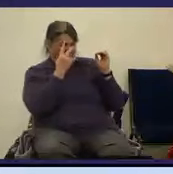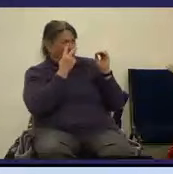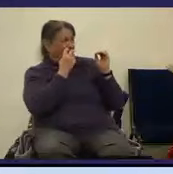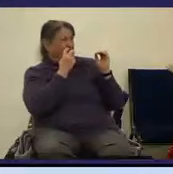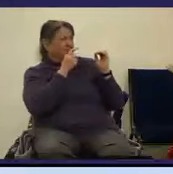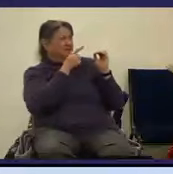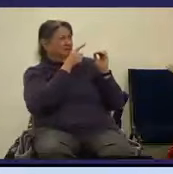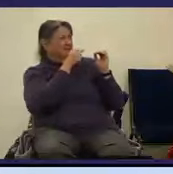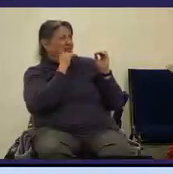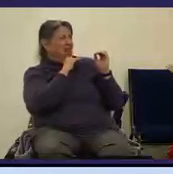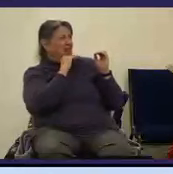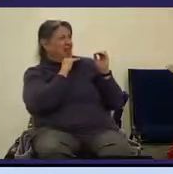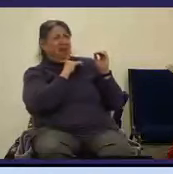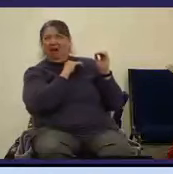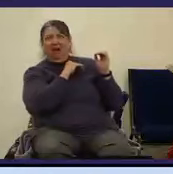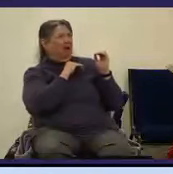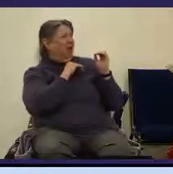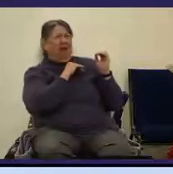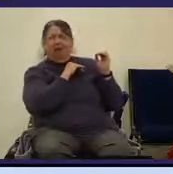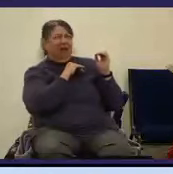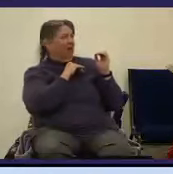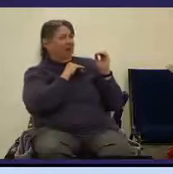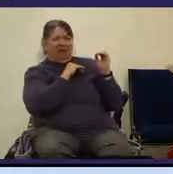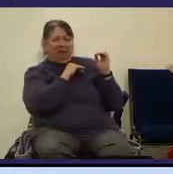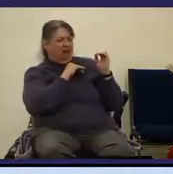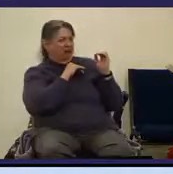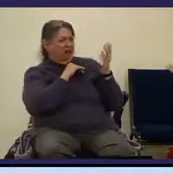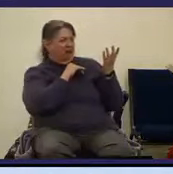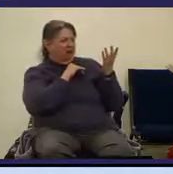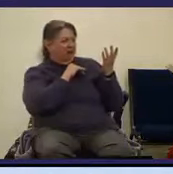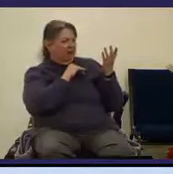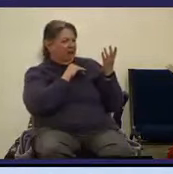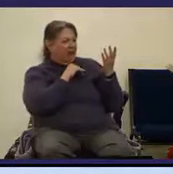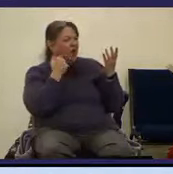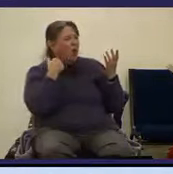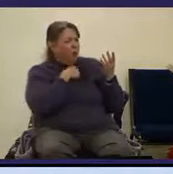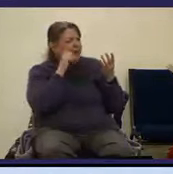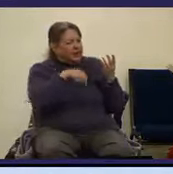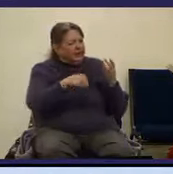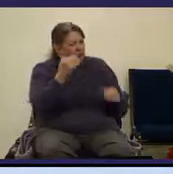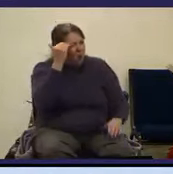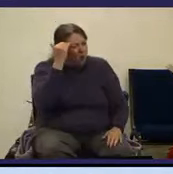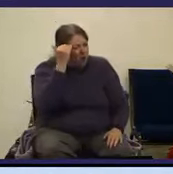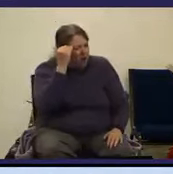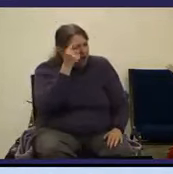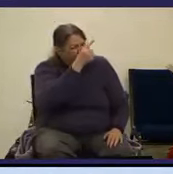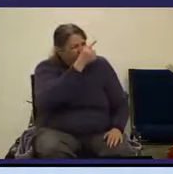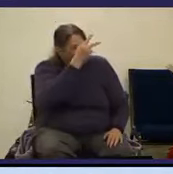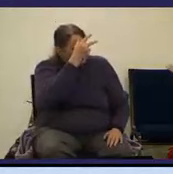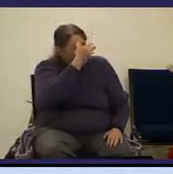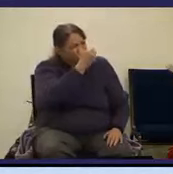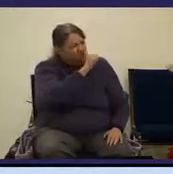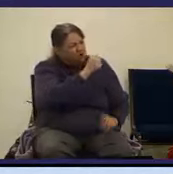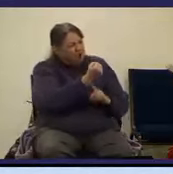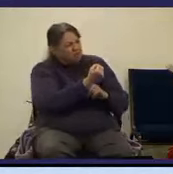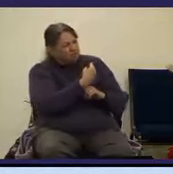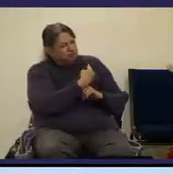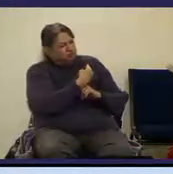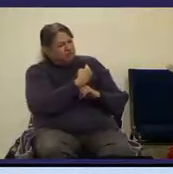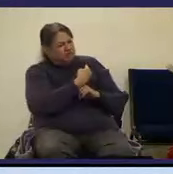Paul says in 2 Corinthians 2:11, he says, we're not unaware of his tactics, but I think that sometimes we are. We are too aware.